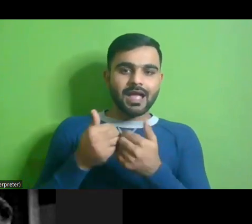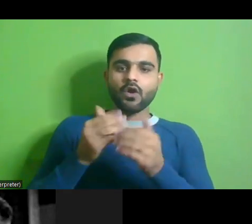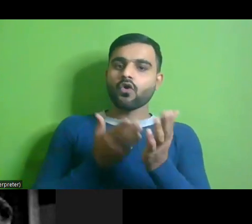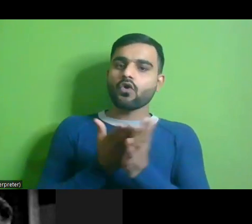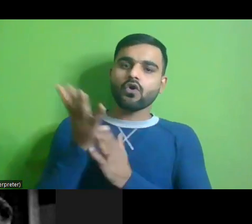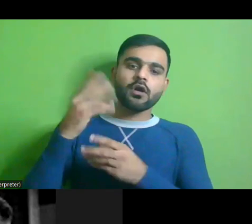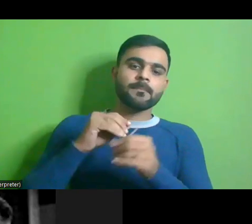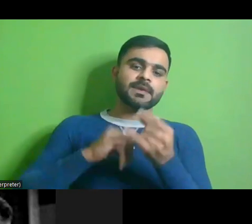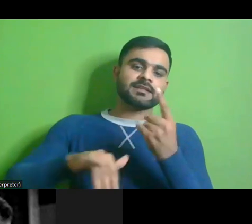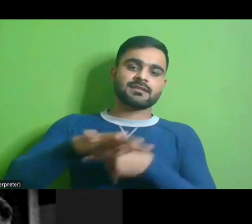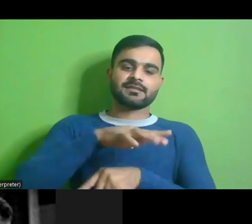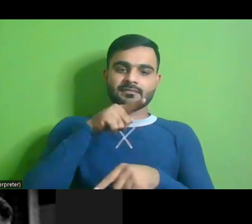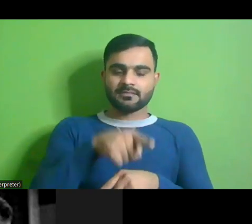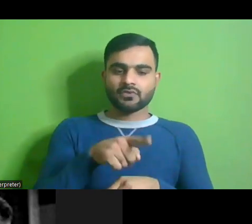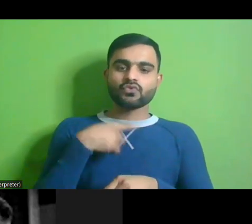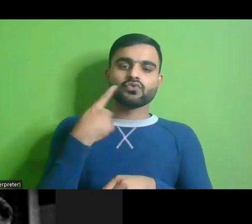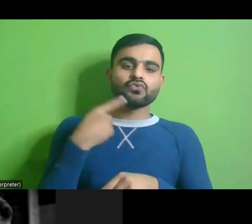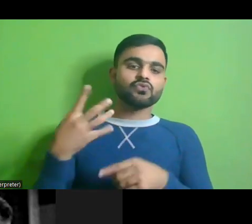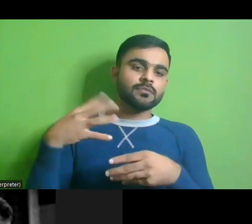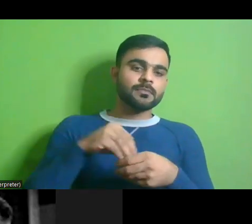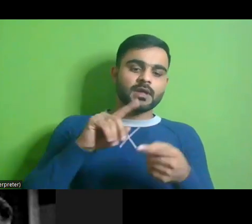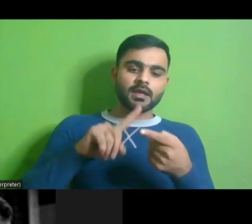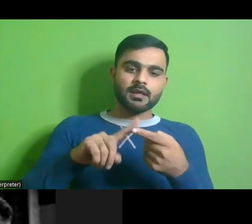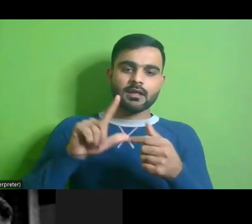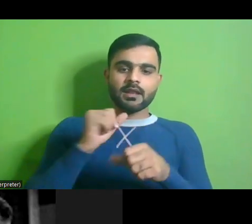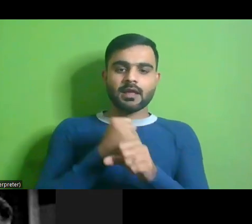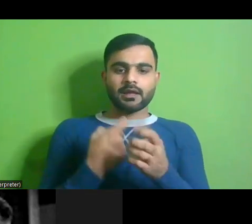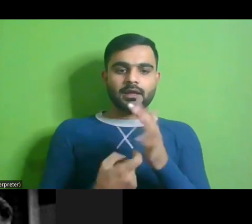had societies who are egalitarian